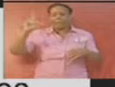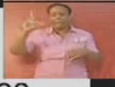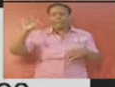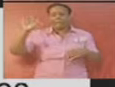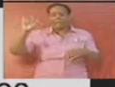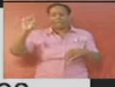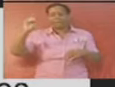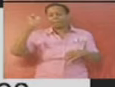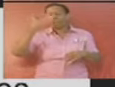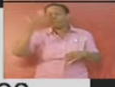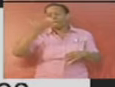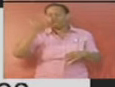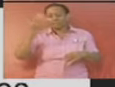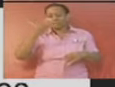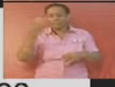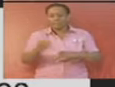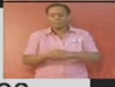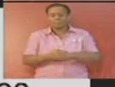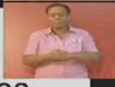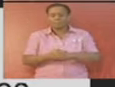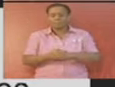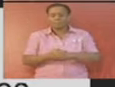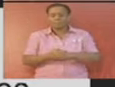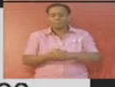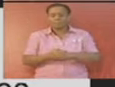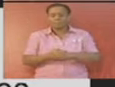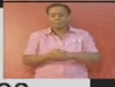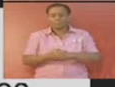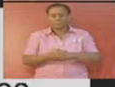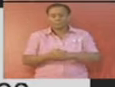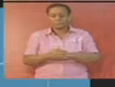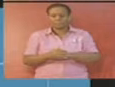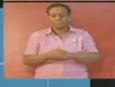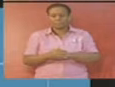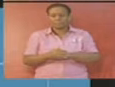in the intramuscular form as well. Next slide.